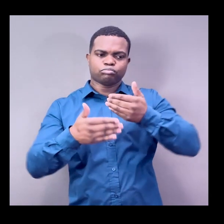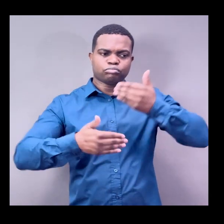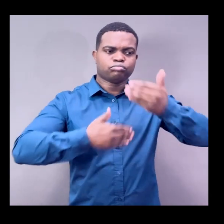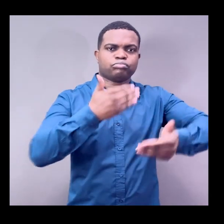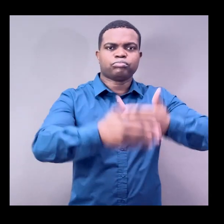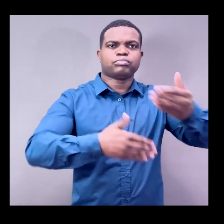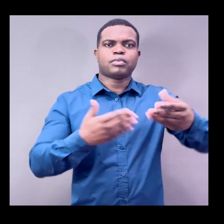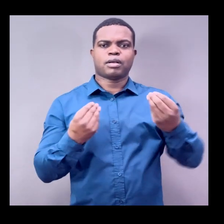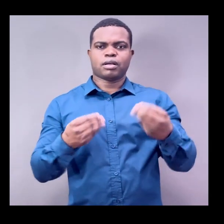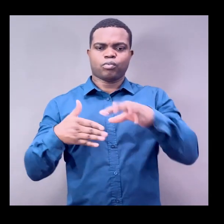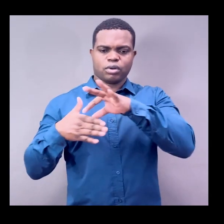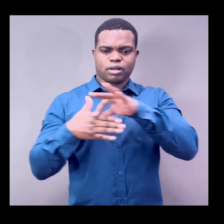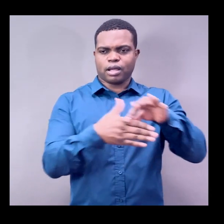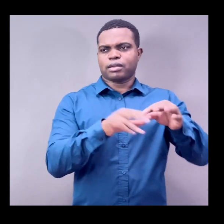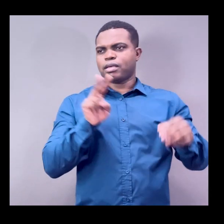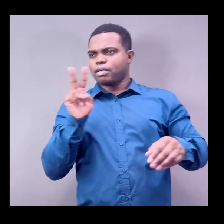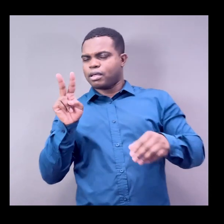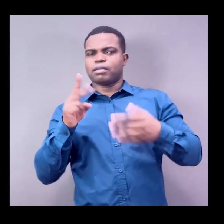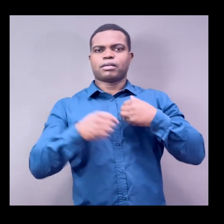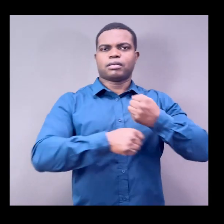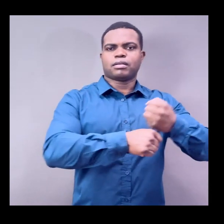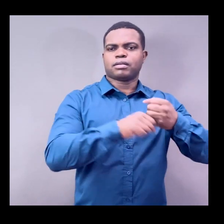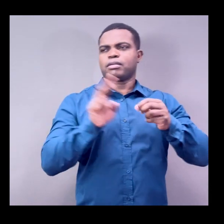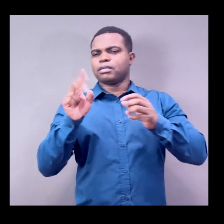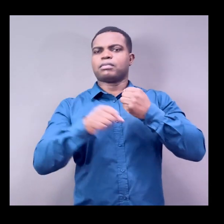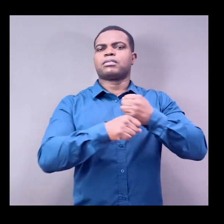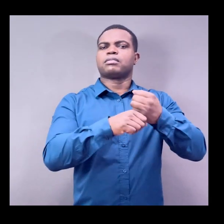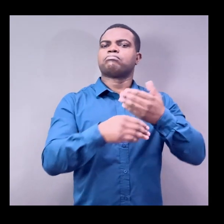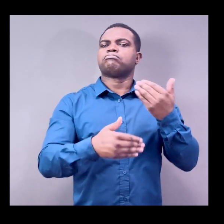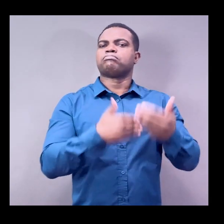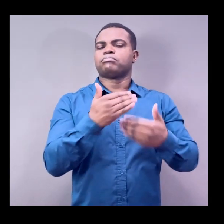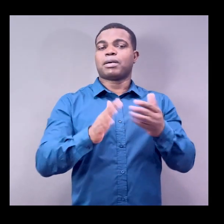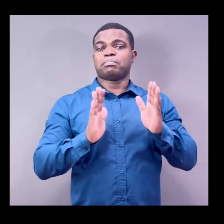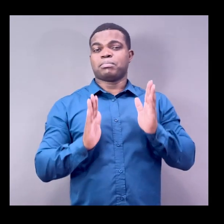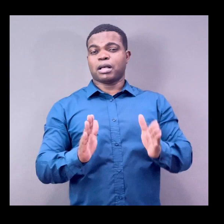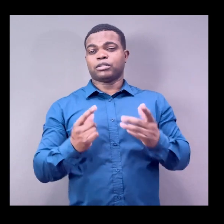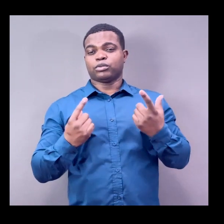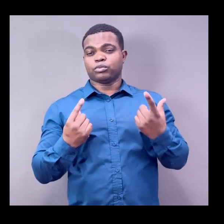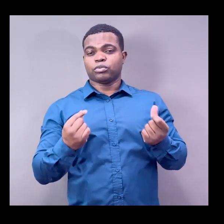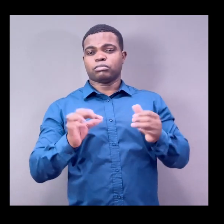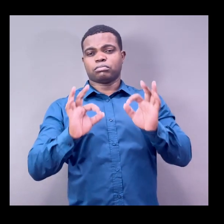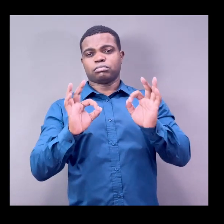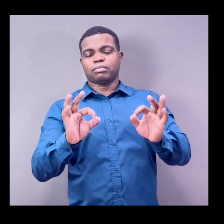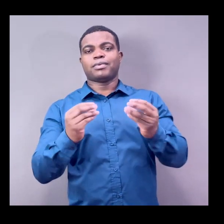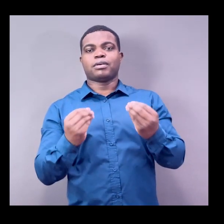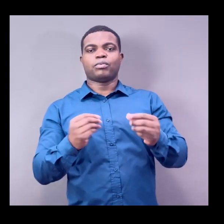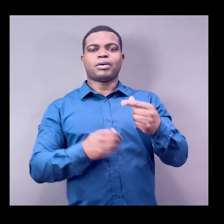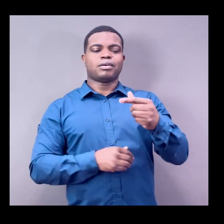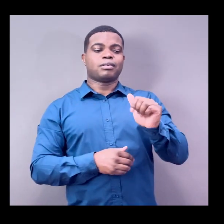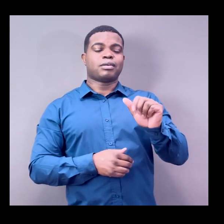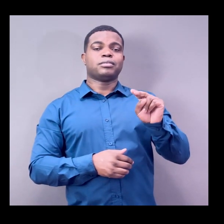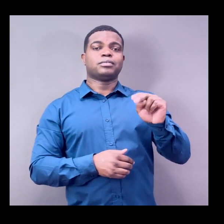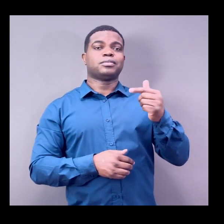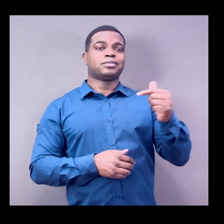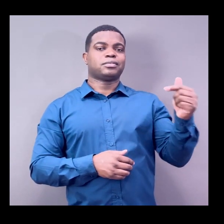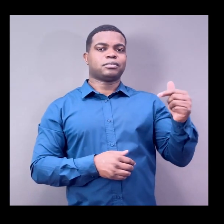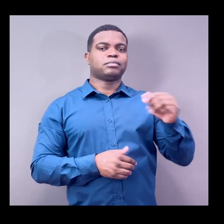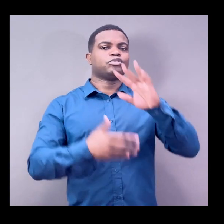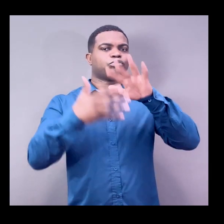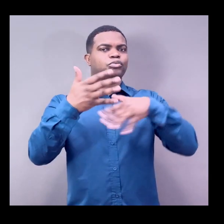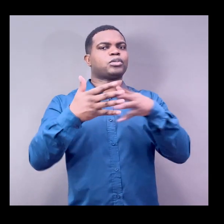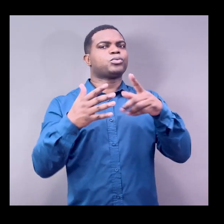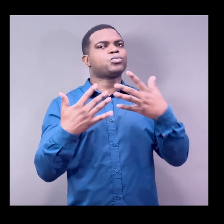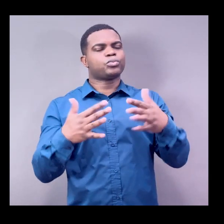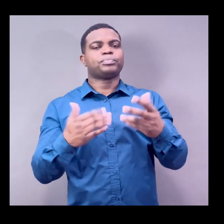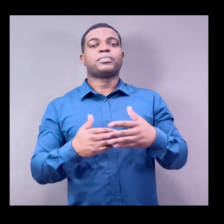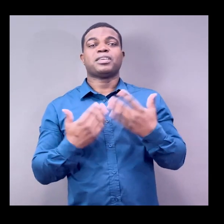on what needs to be done and when it should be done. So that is Gantt chart.